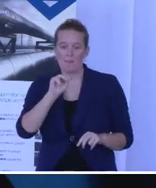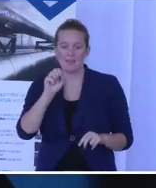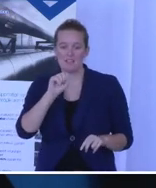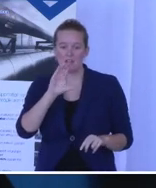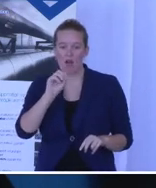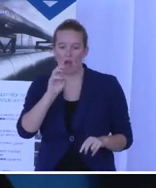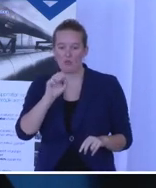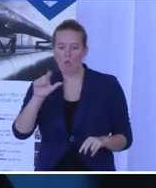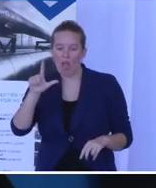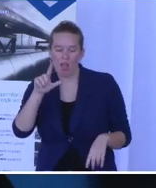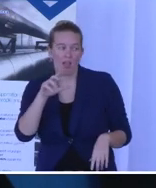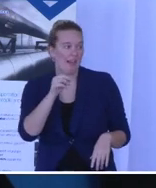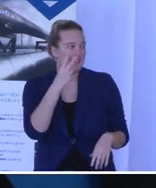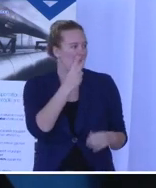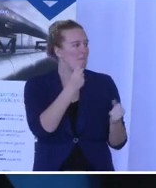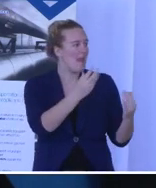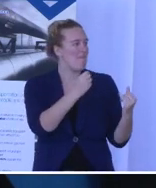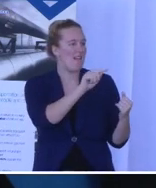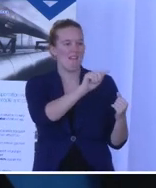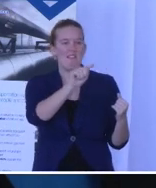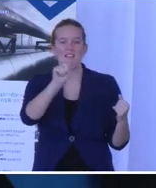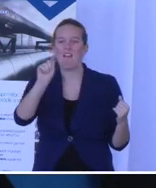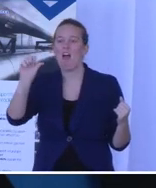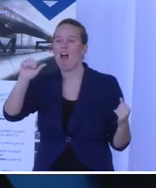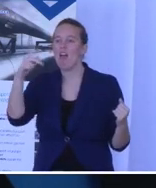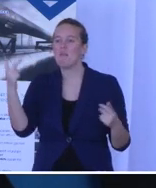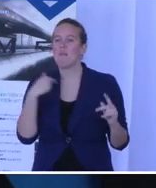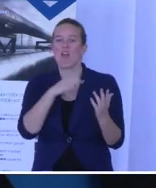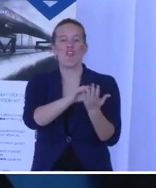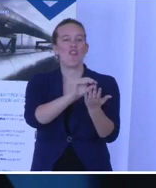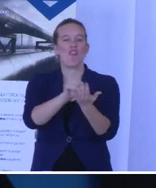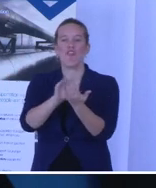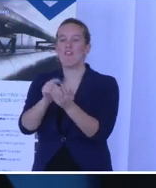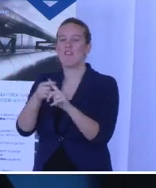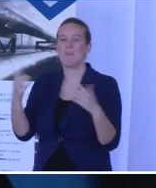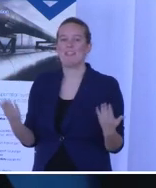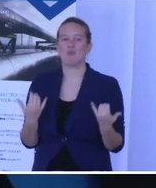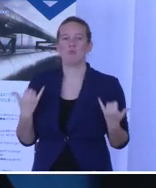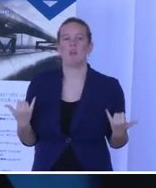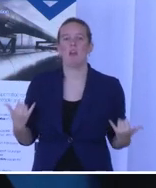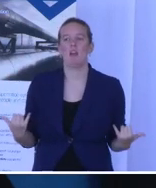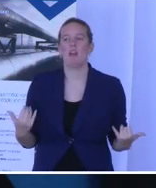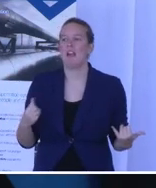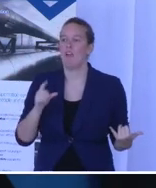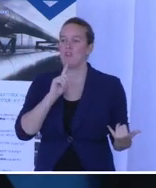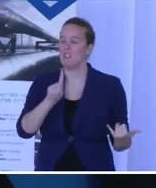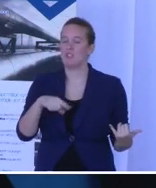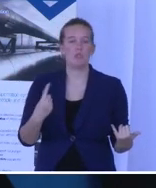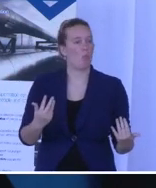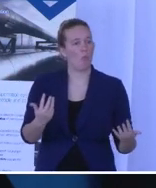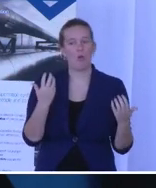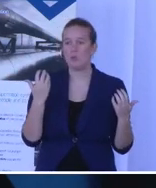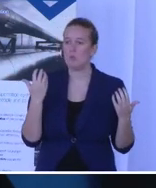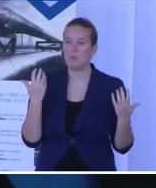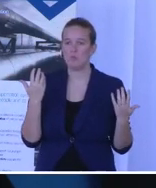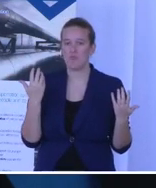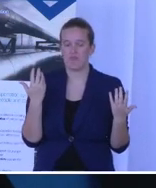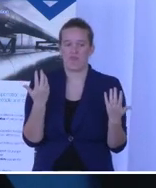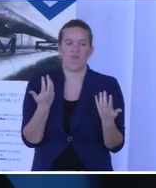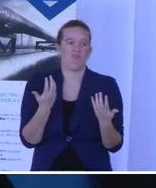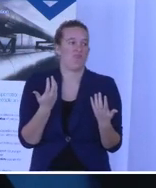Mr. Bush, and I see so many other people from whom I've learned, and really that is why I just want to